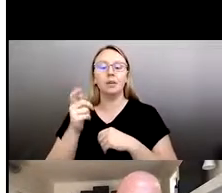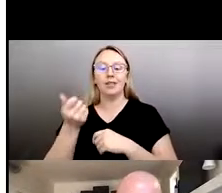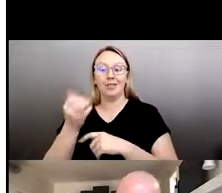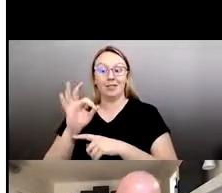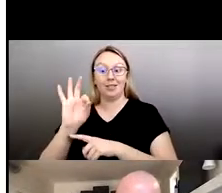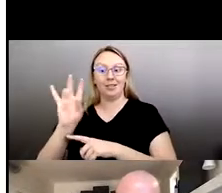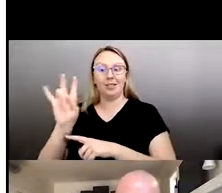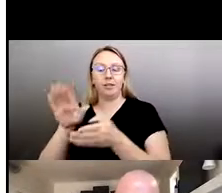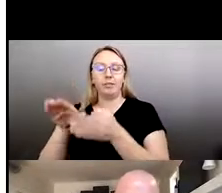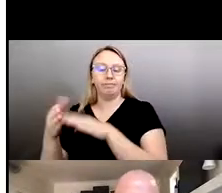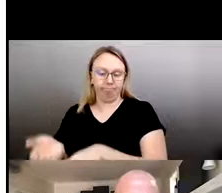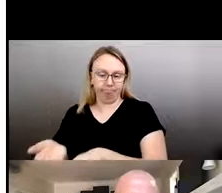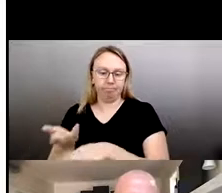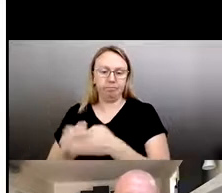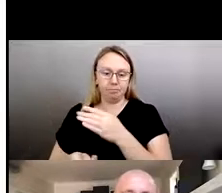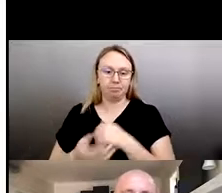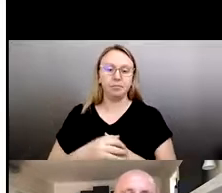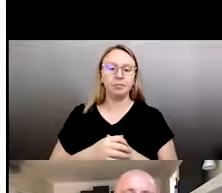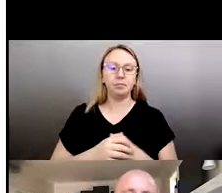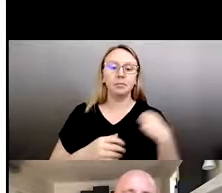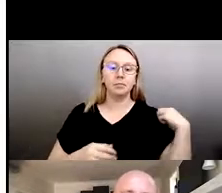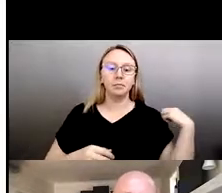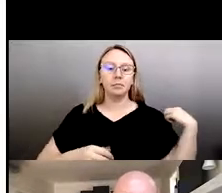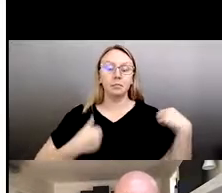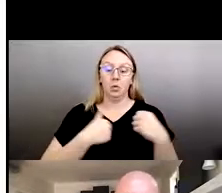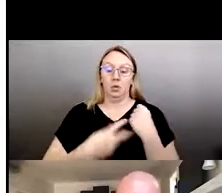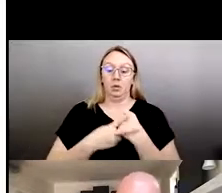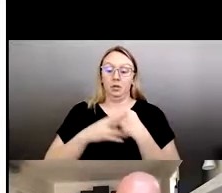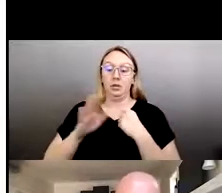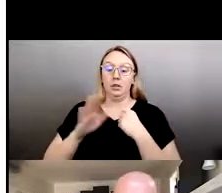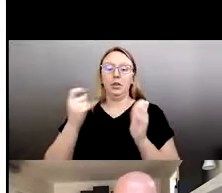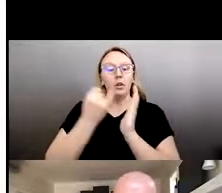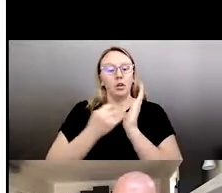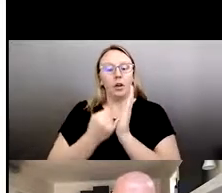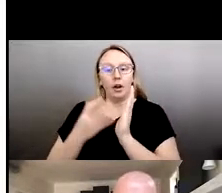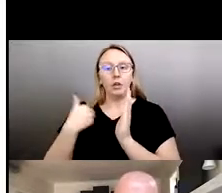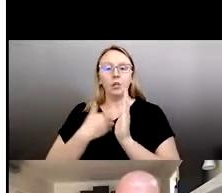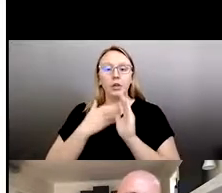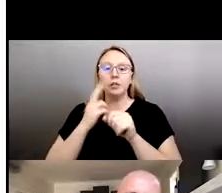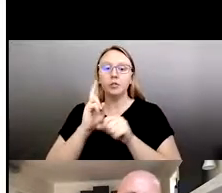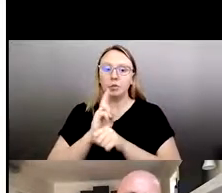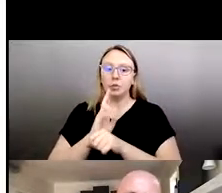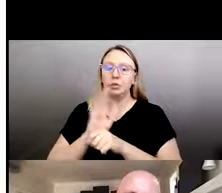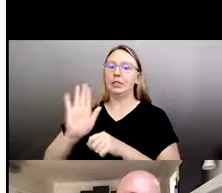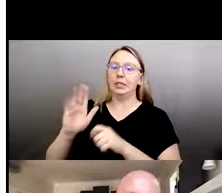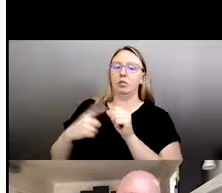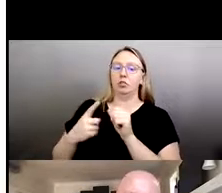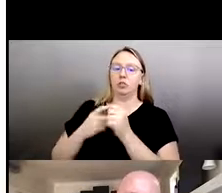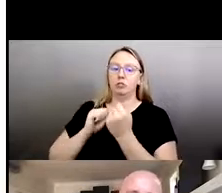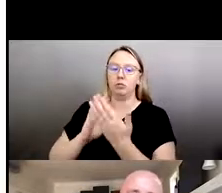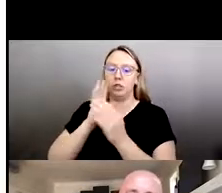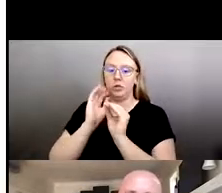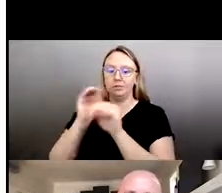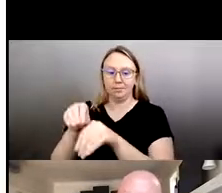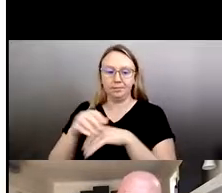1997. We have preserved Roger's major art collection and we install it using his original installation. And we exist as a